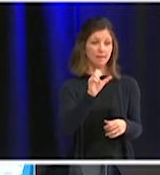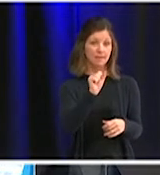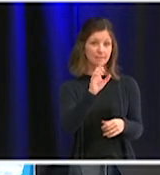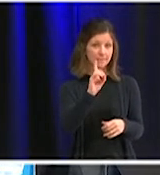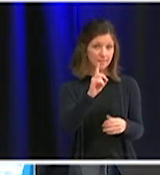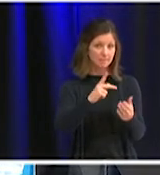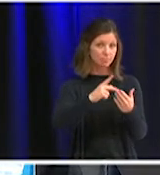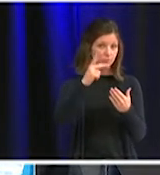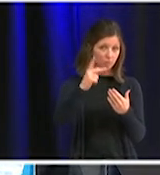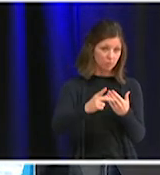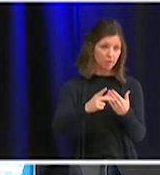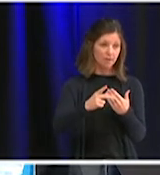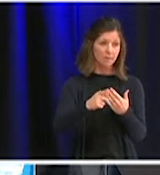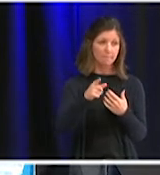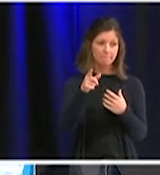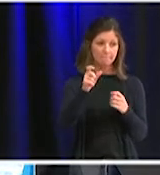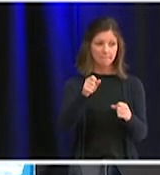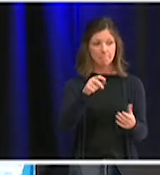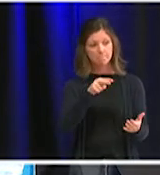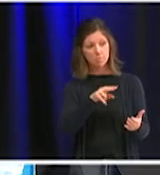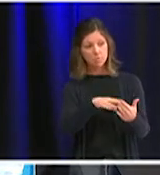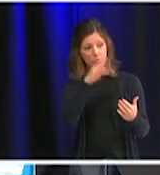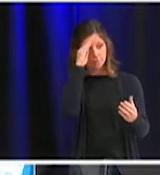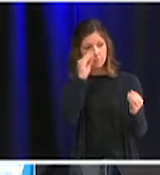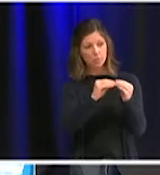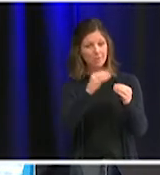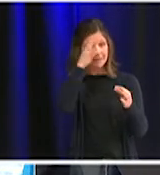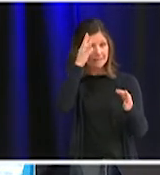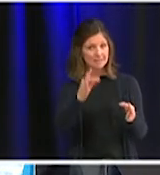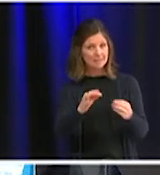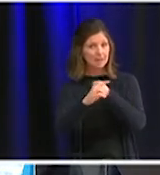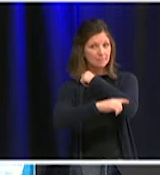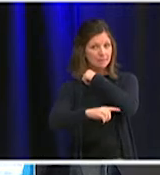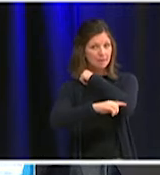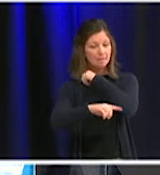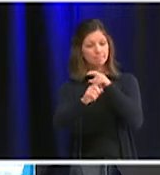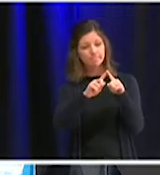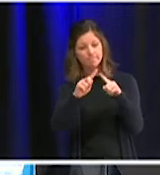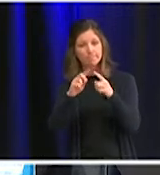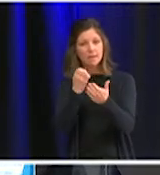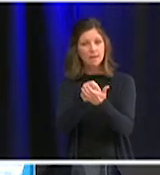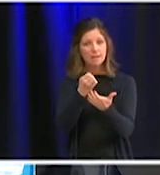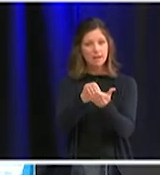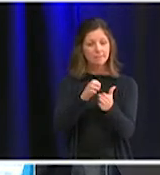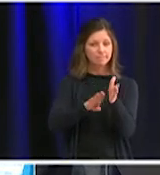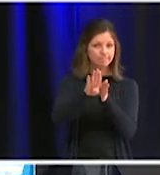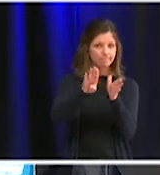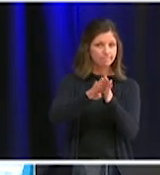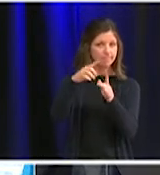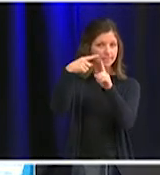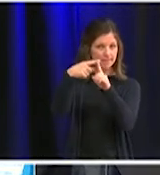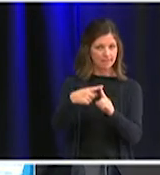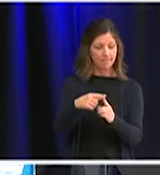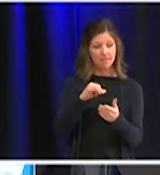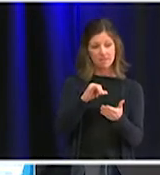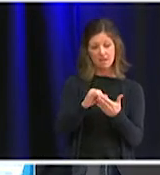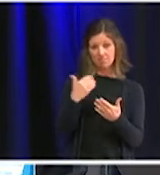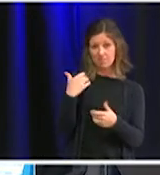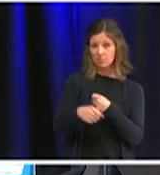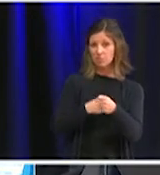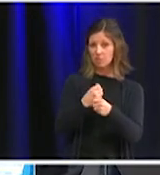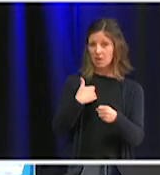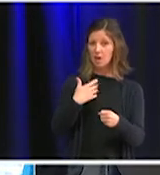and learning about the Side DeKalb and economic development incentives. And it's a great turnout. We had last year over 300